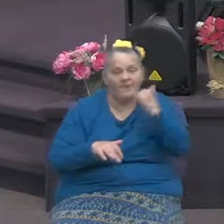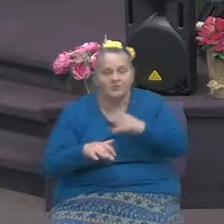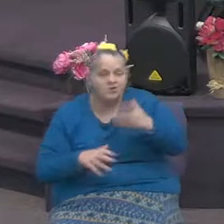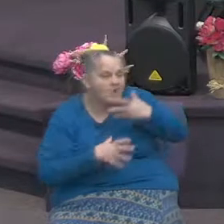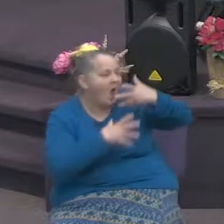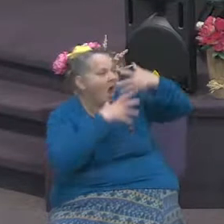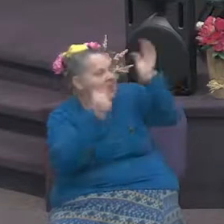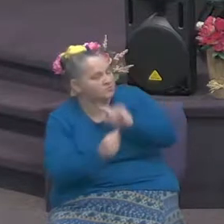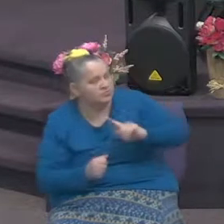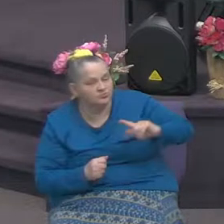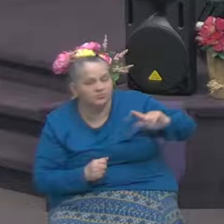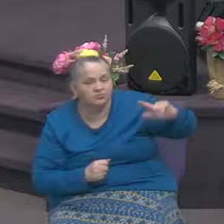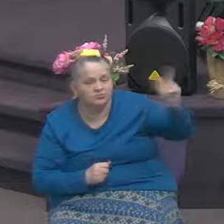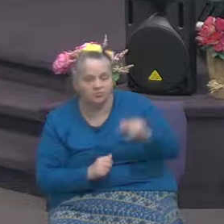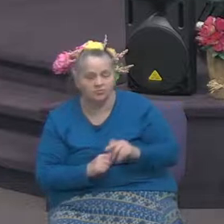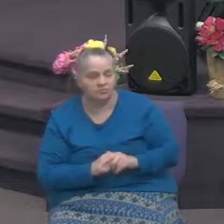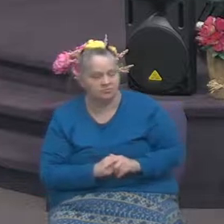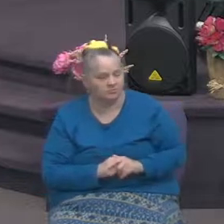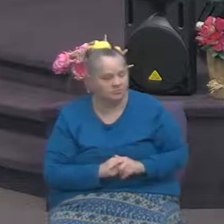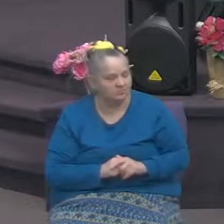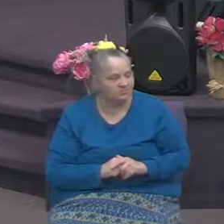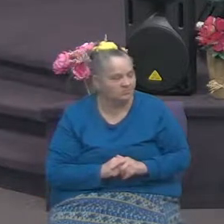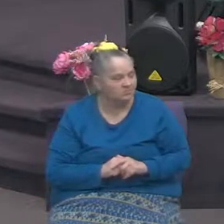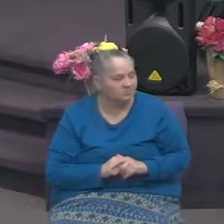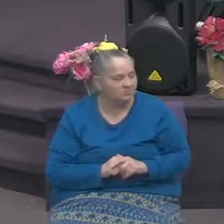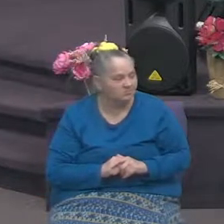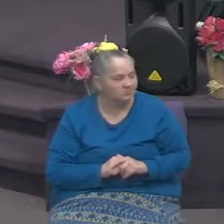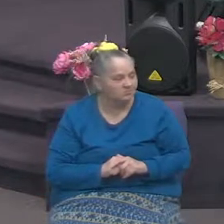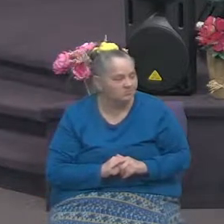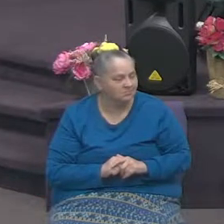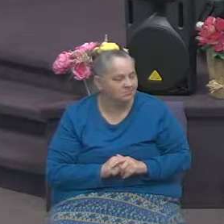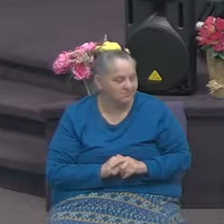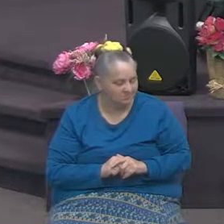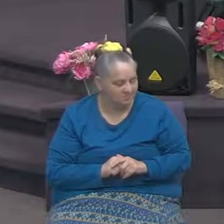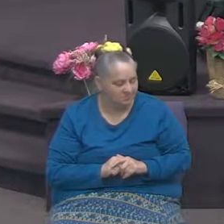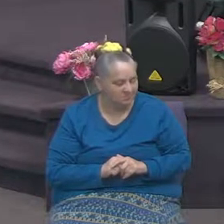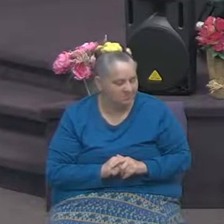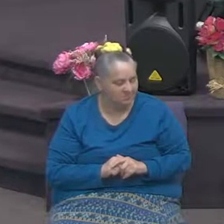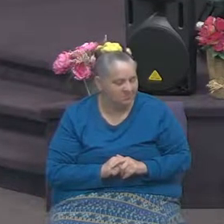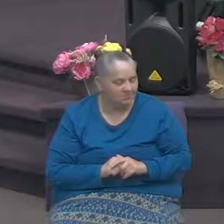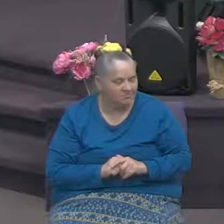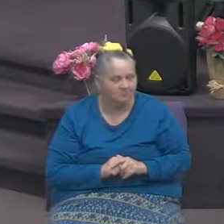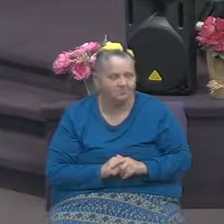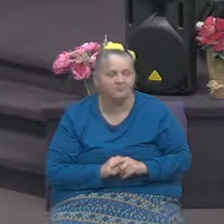Israel cried out unto the Lord.